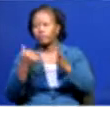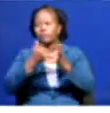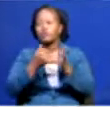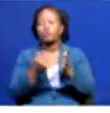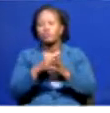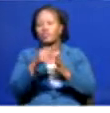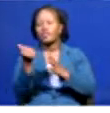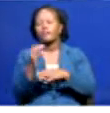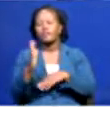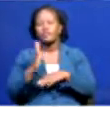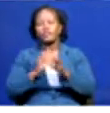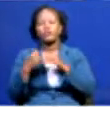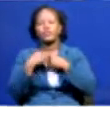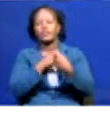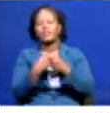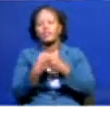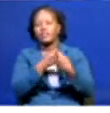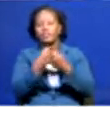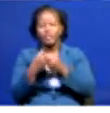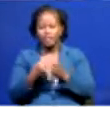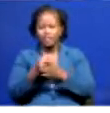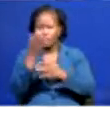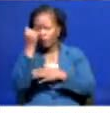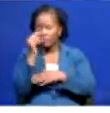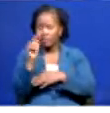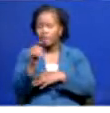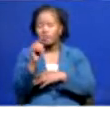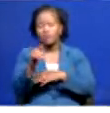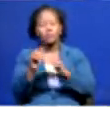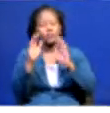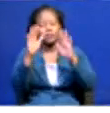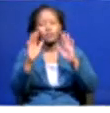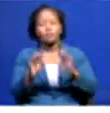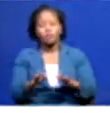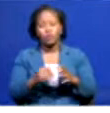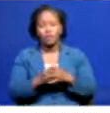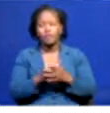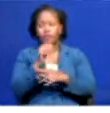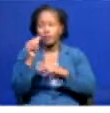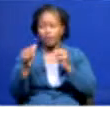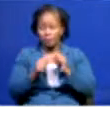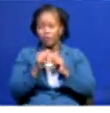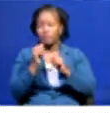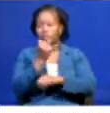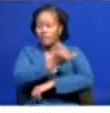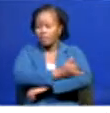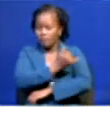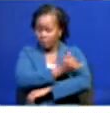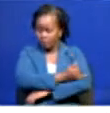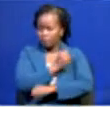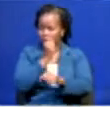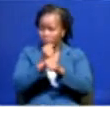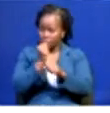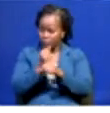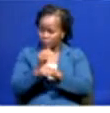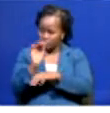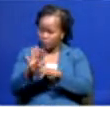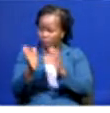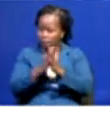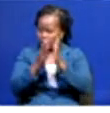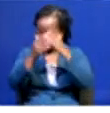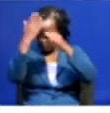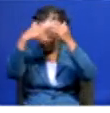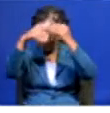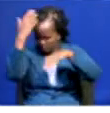other security challenges, because that is the essence of institutions like this and universities like